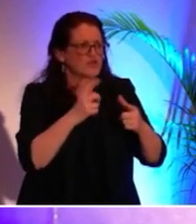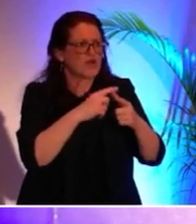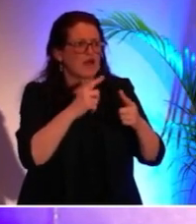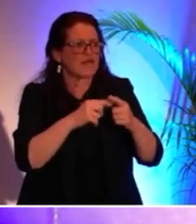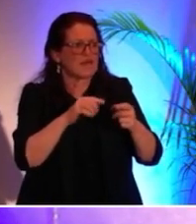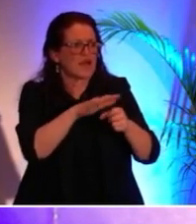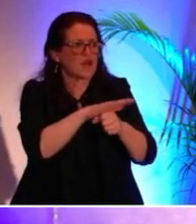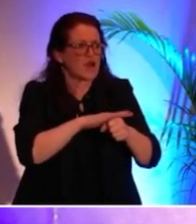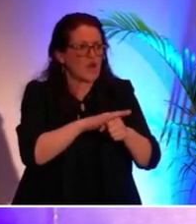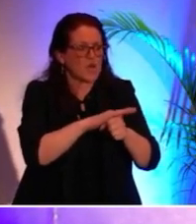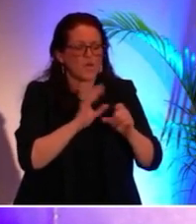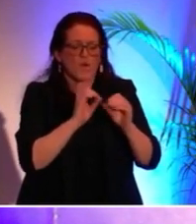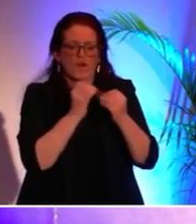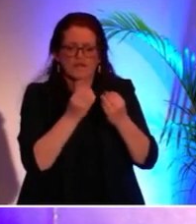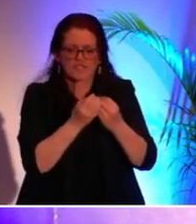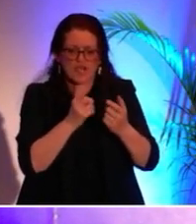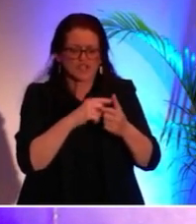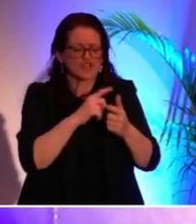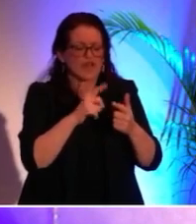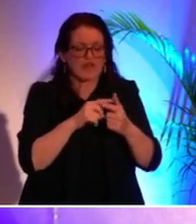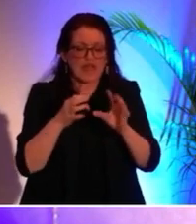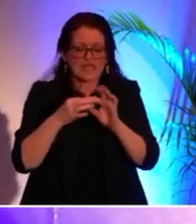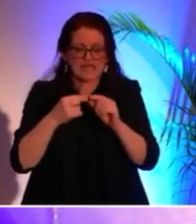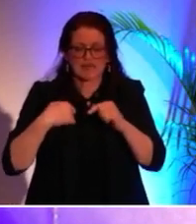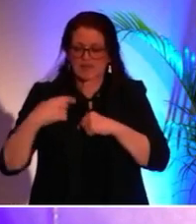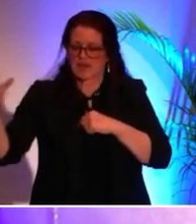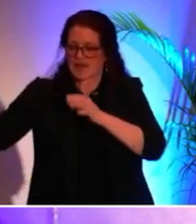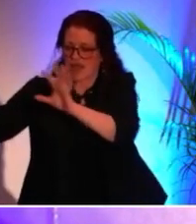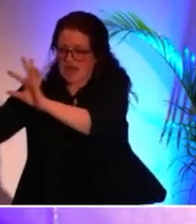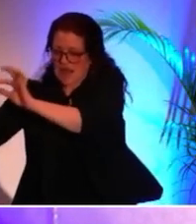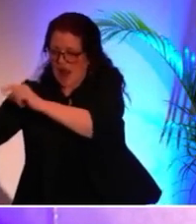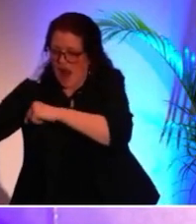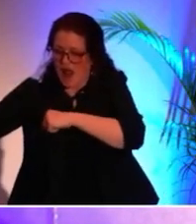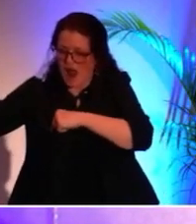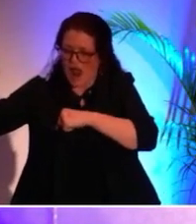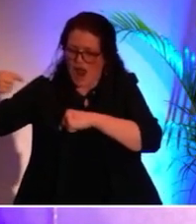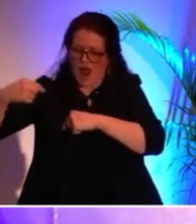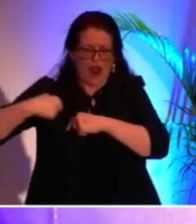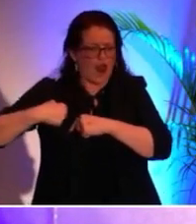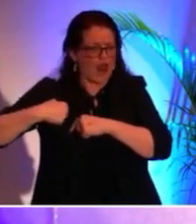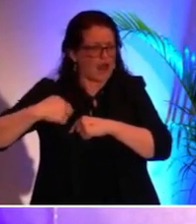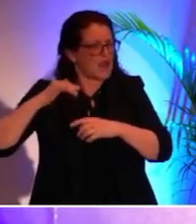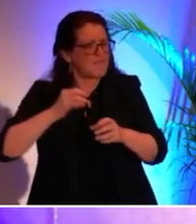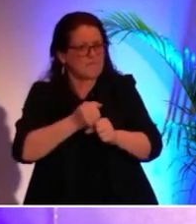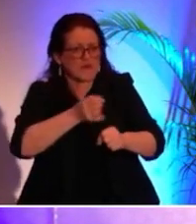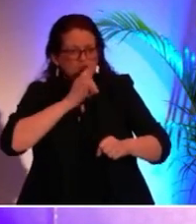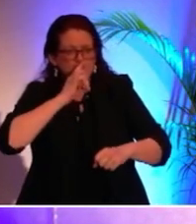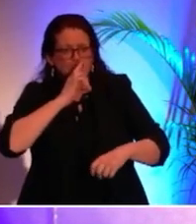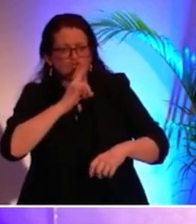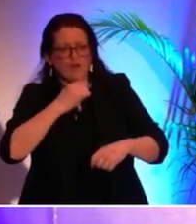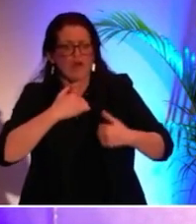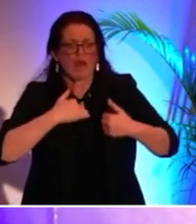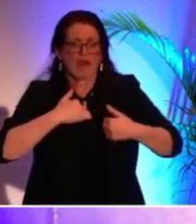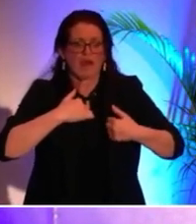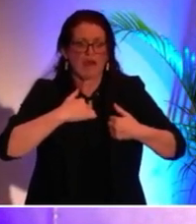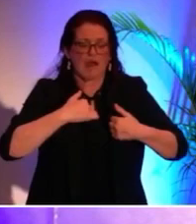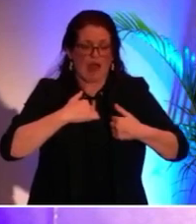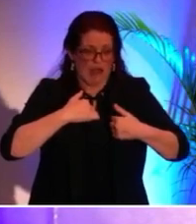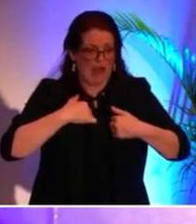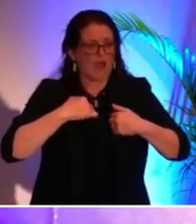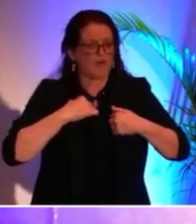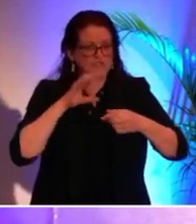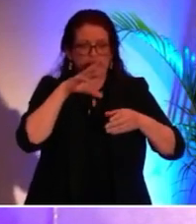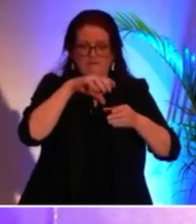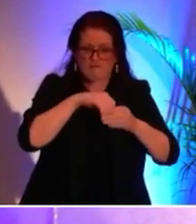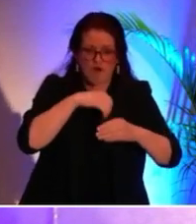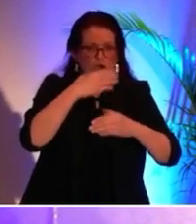organization in my community who connected to me. Yes. And that ensures that I had a seat at the table in